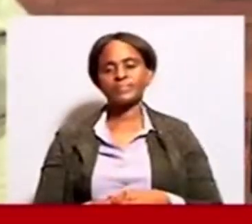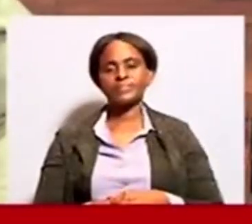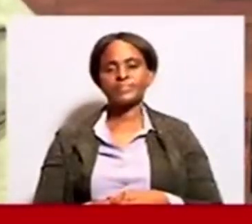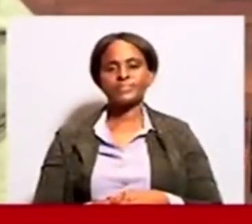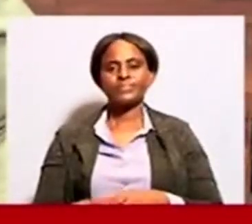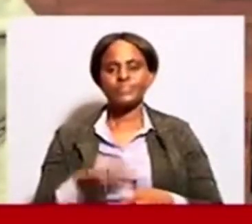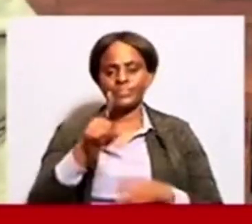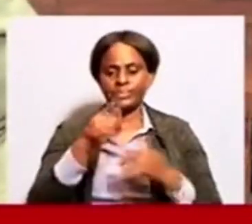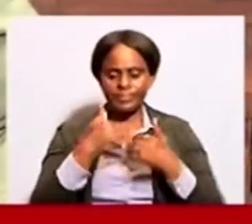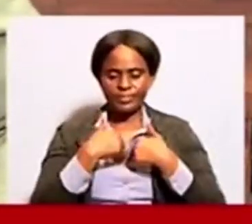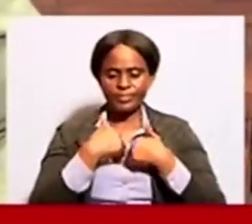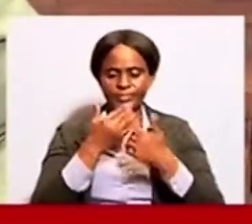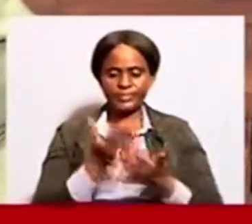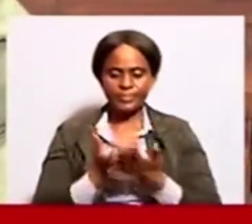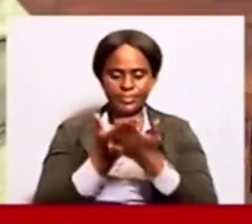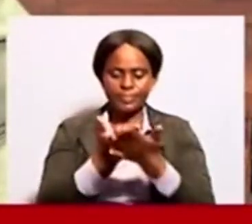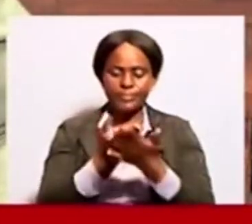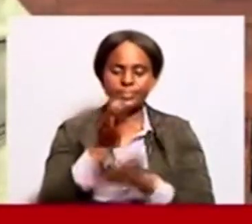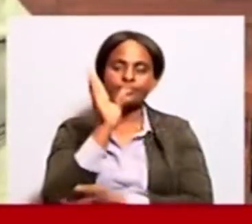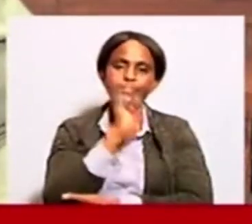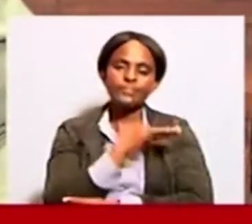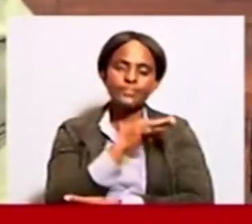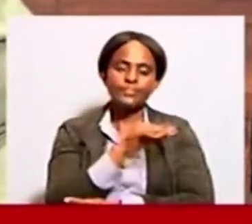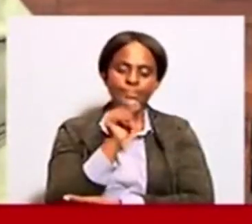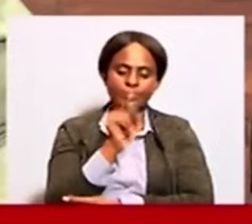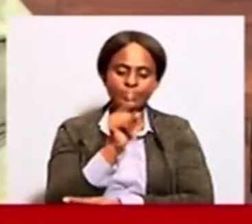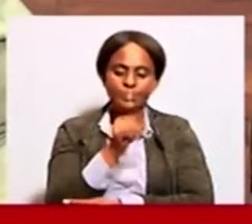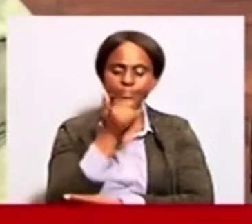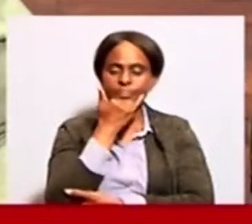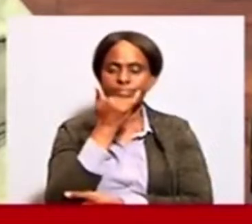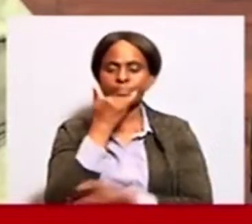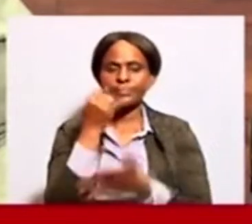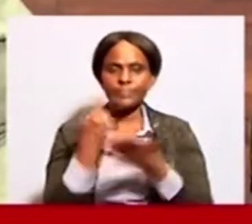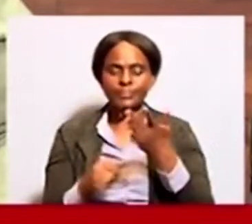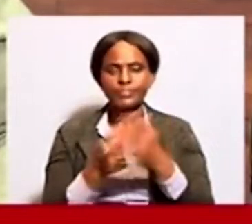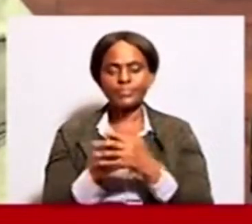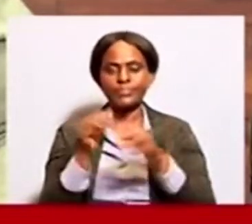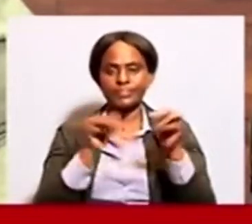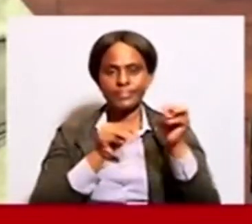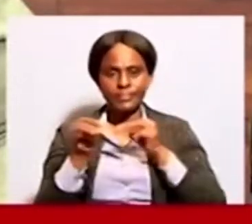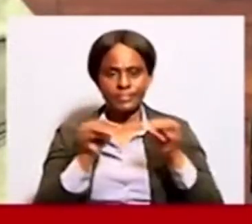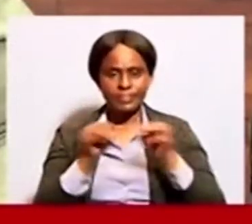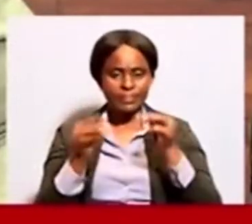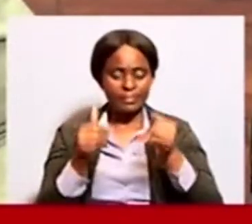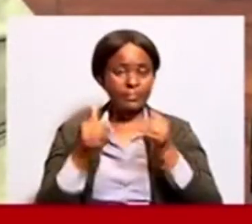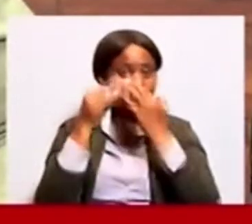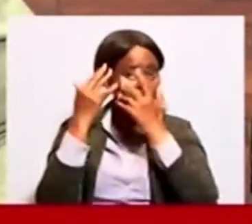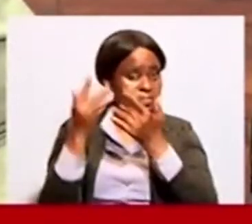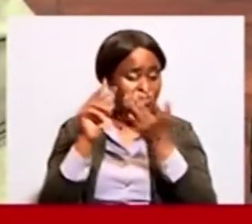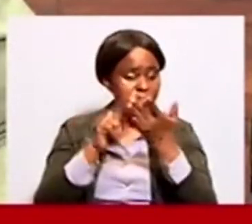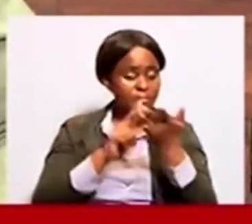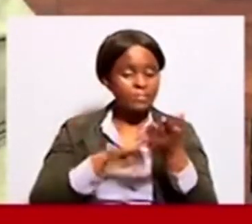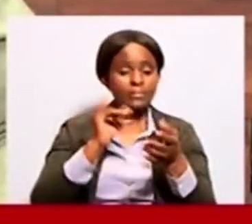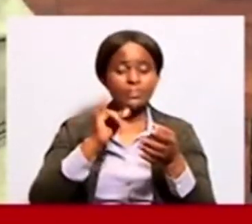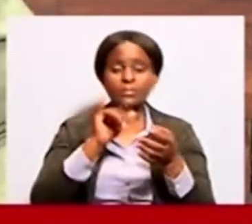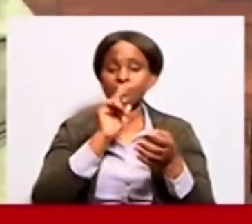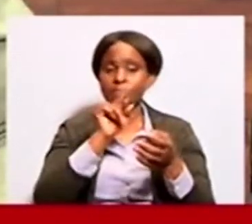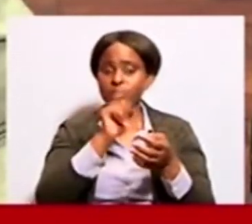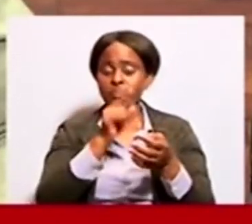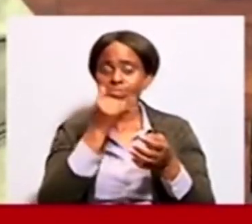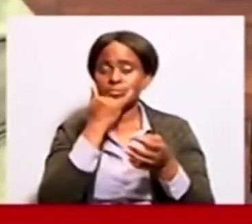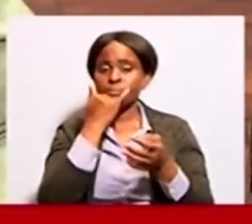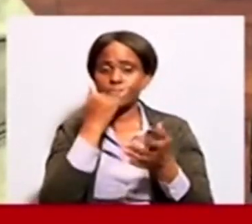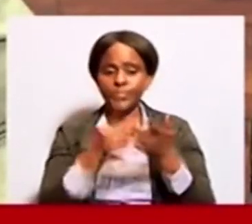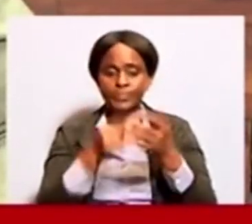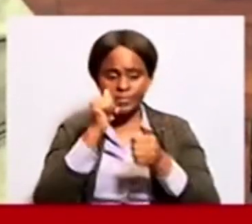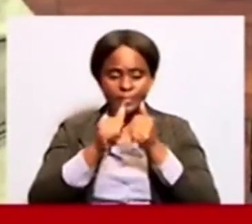you have submitted on the cause of the query that management wishes to report that the cause of the query